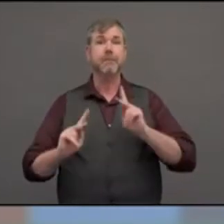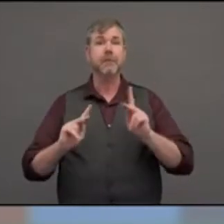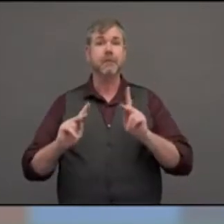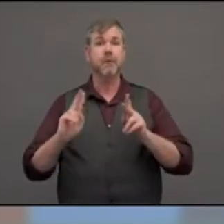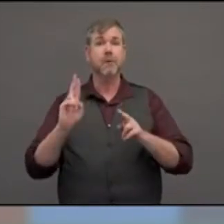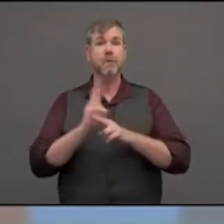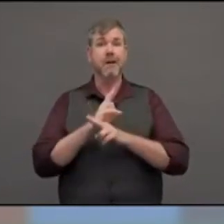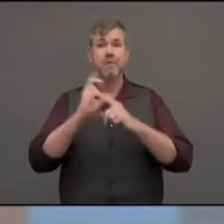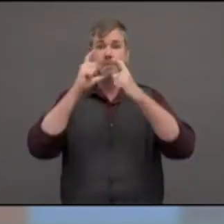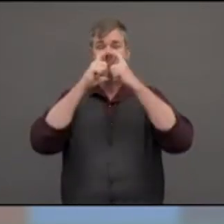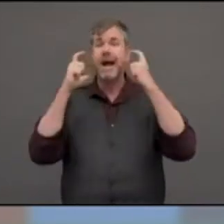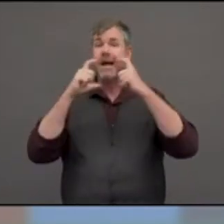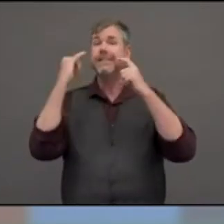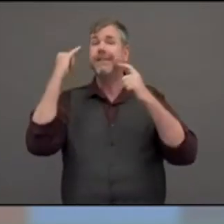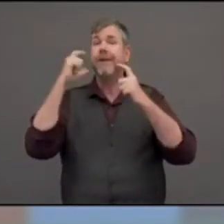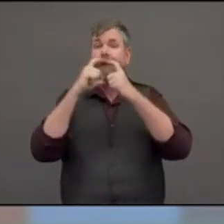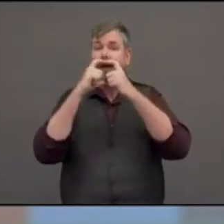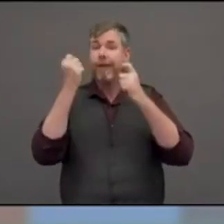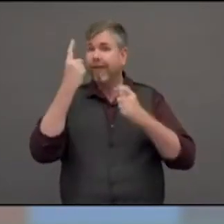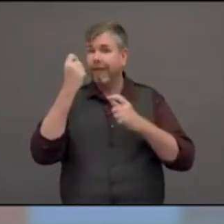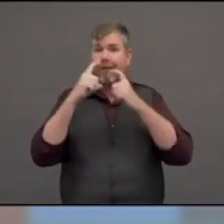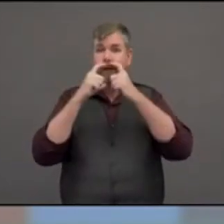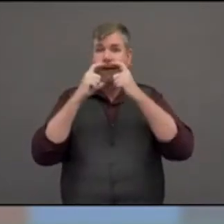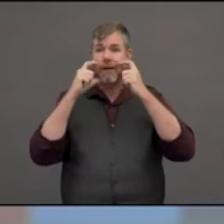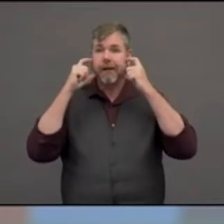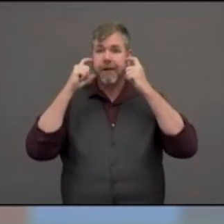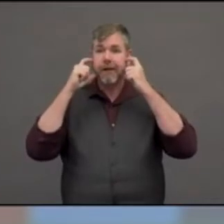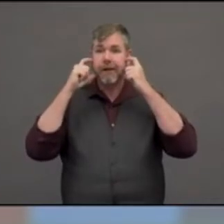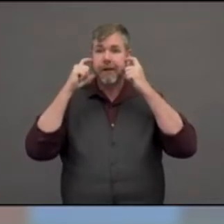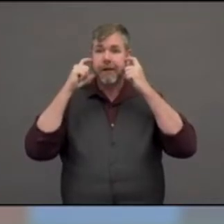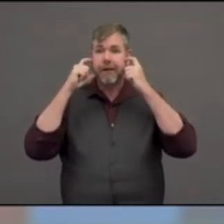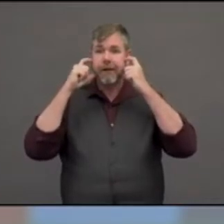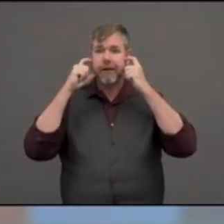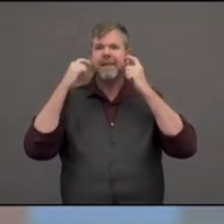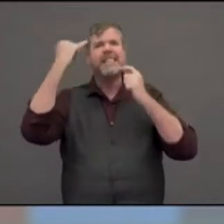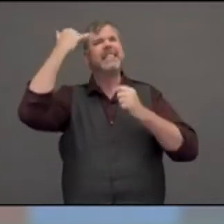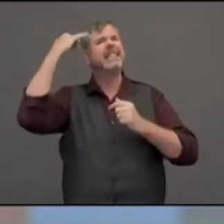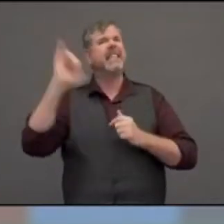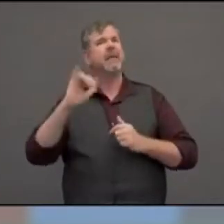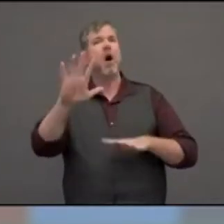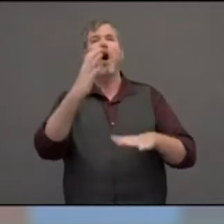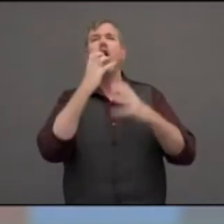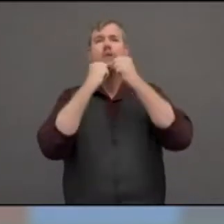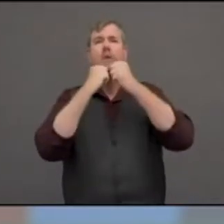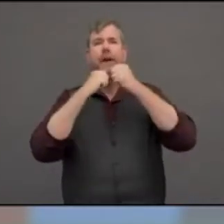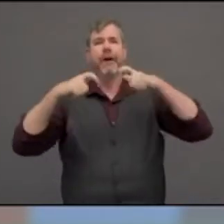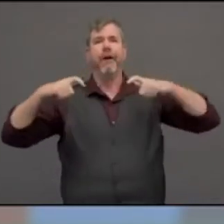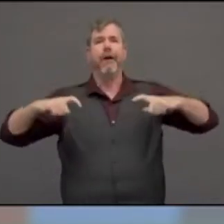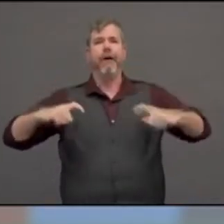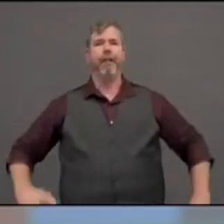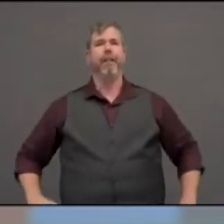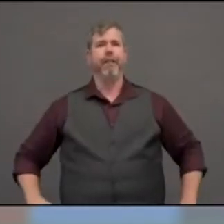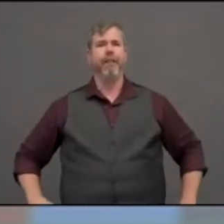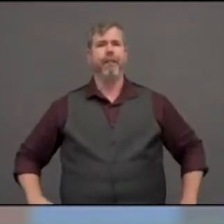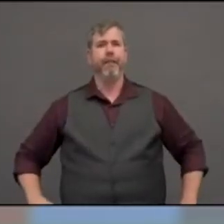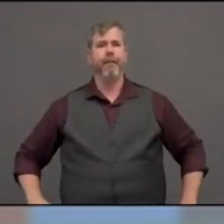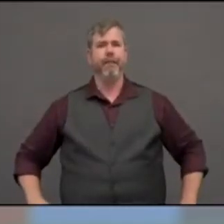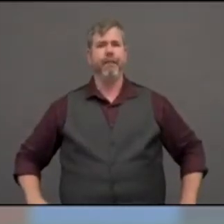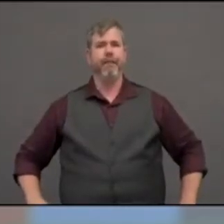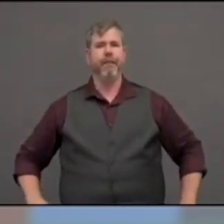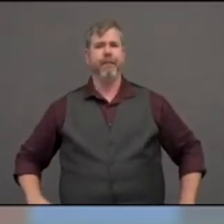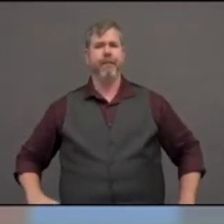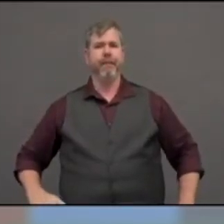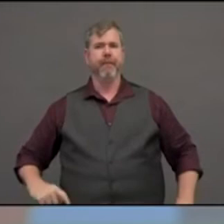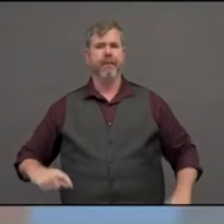of wearing your underwear and everything's hanging out. That's not doing anybody any good. We don't want to see that.